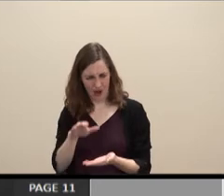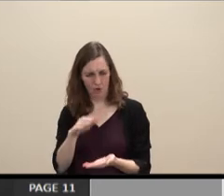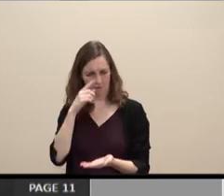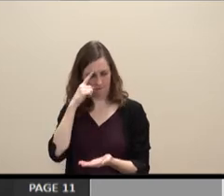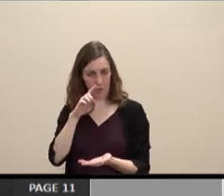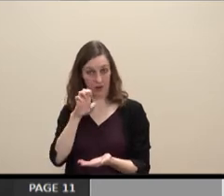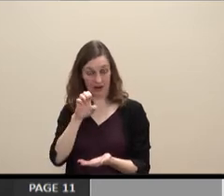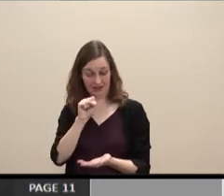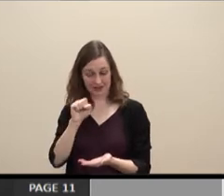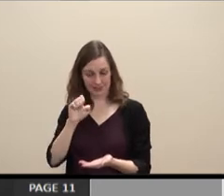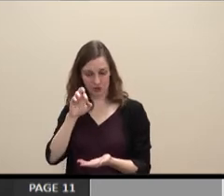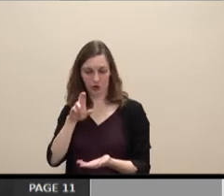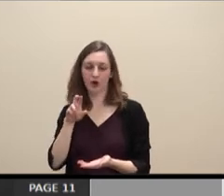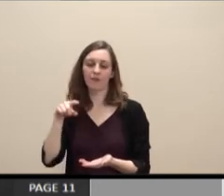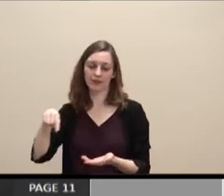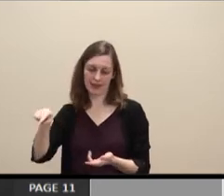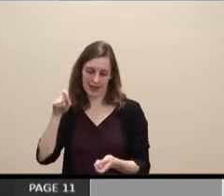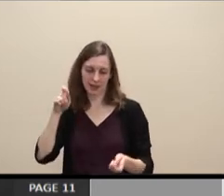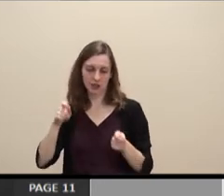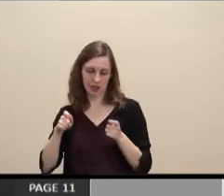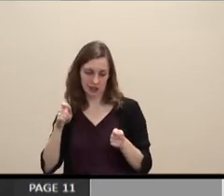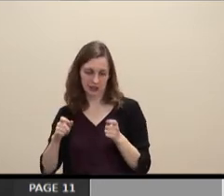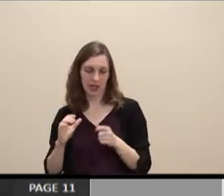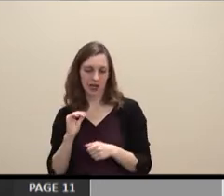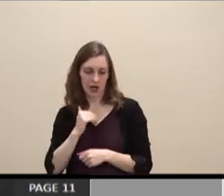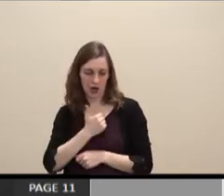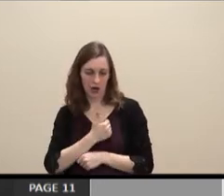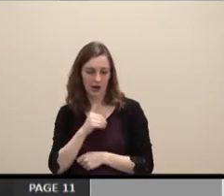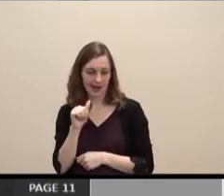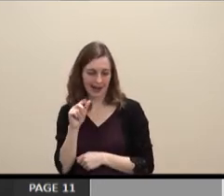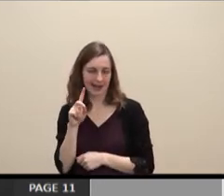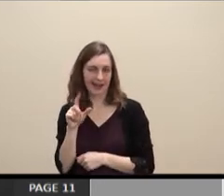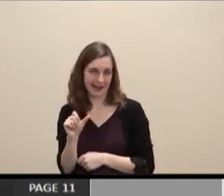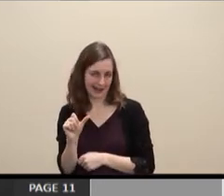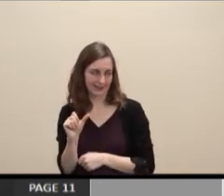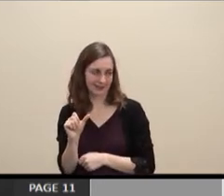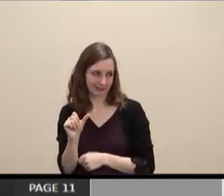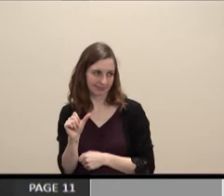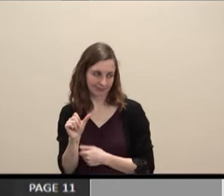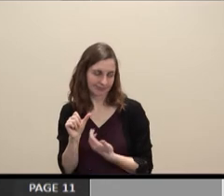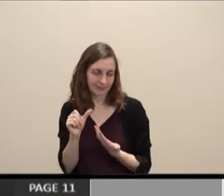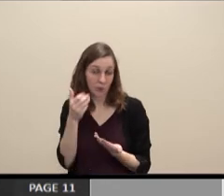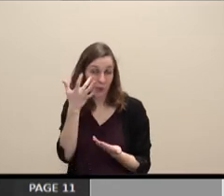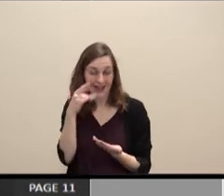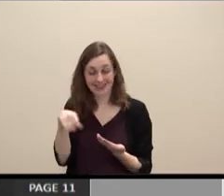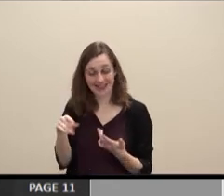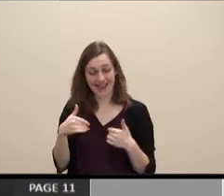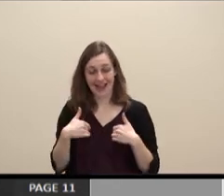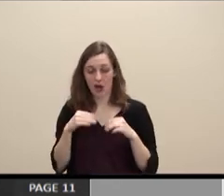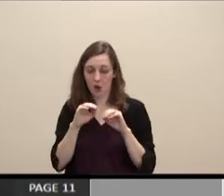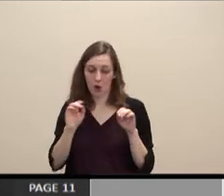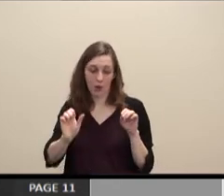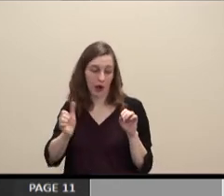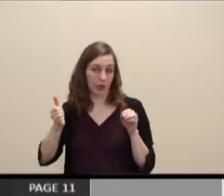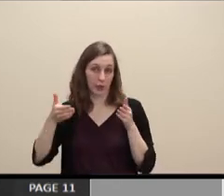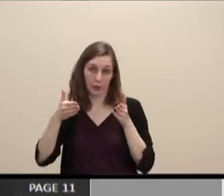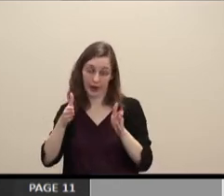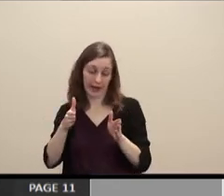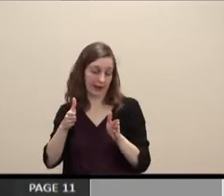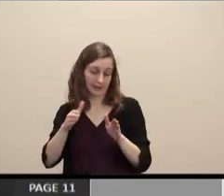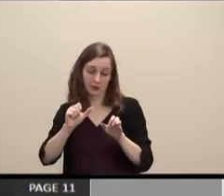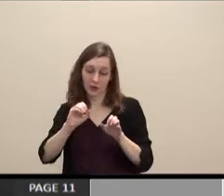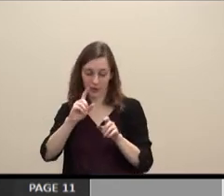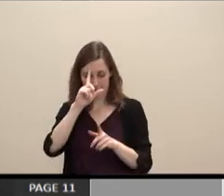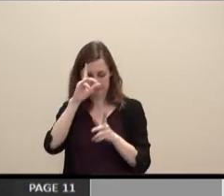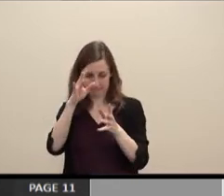they adjusted our ADA downward. So, because they had no other mechanism to do it.